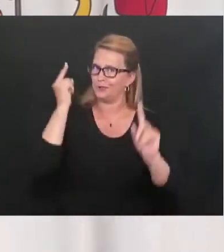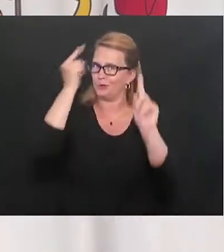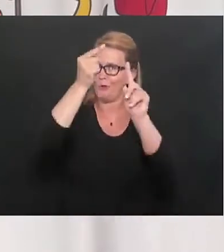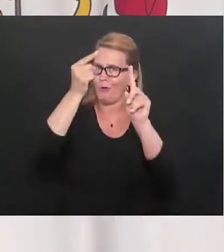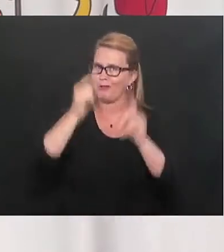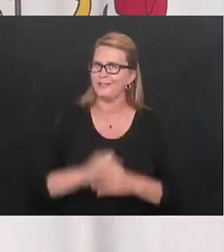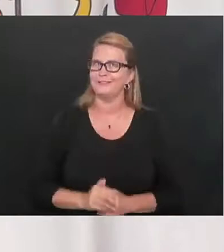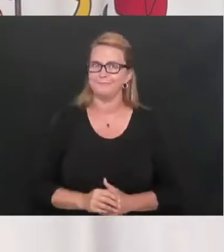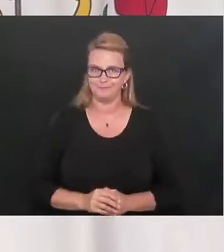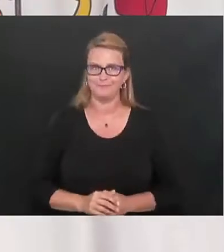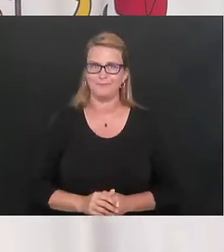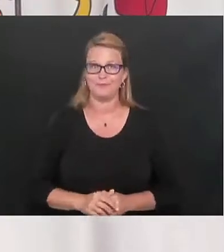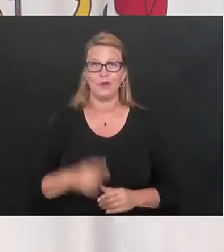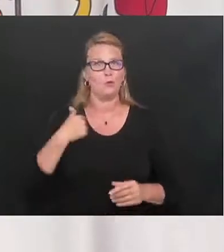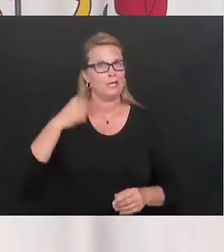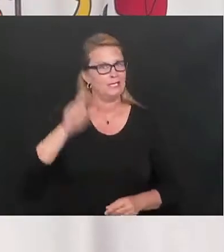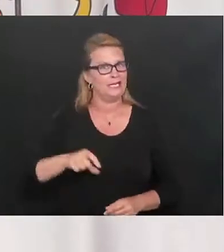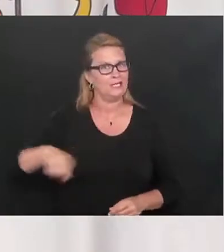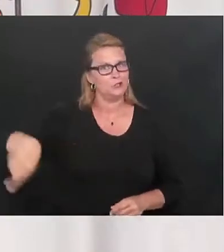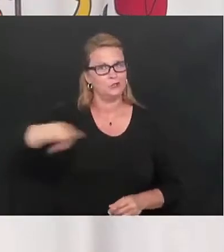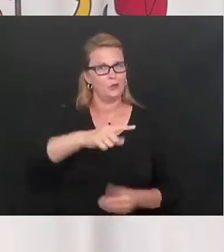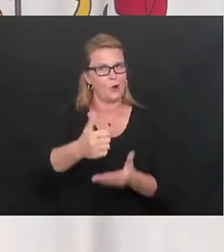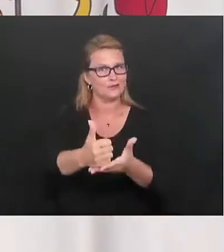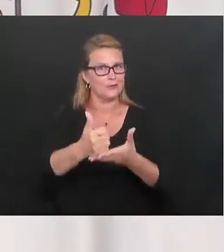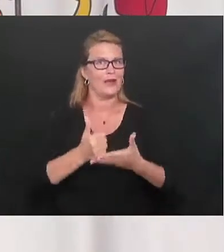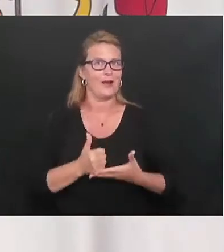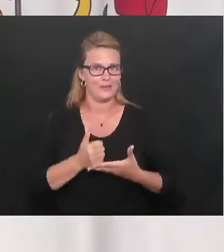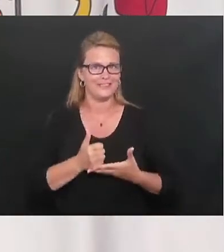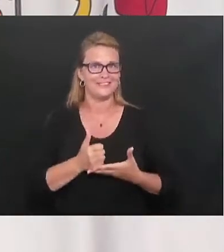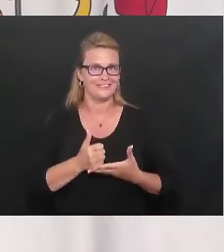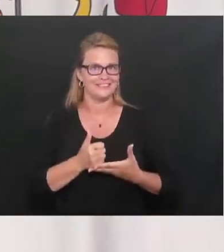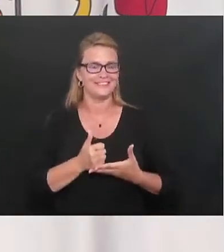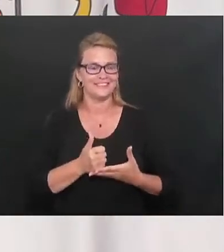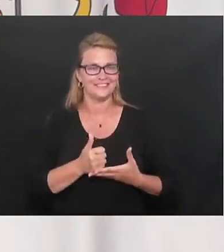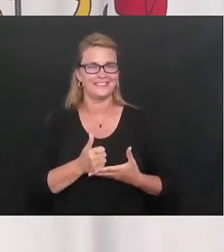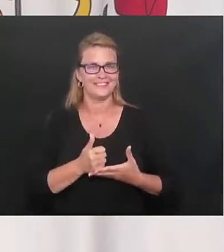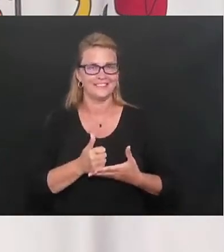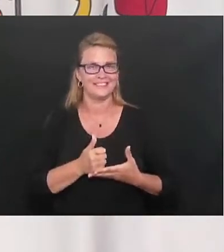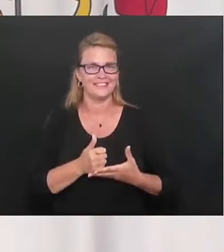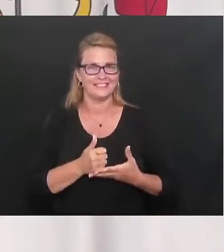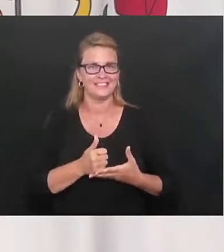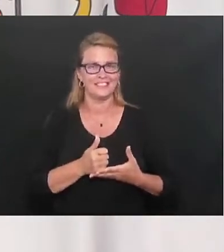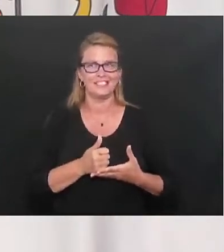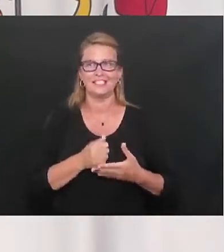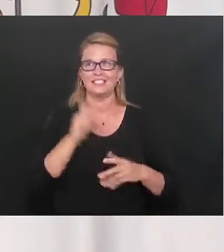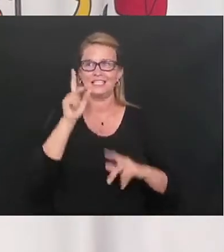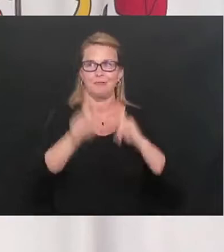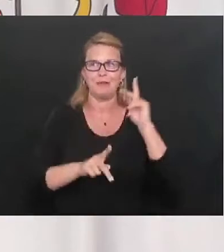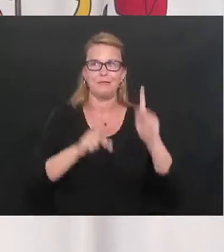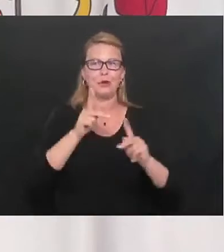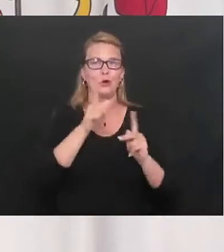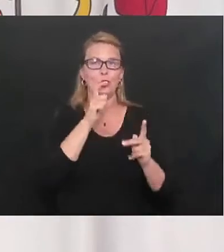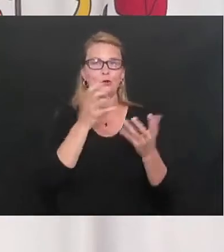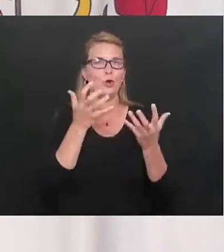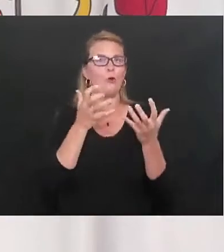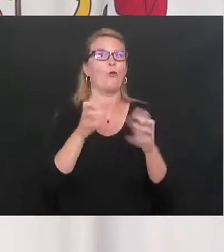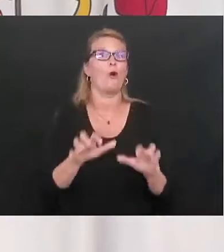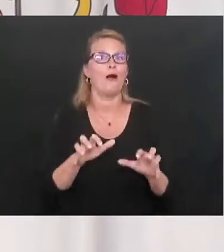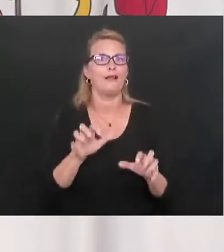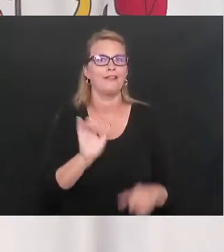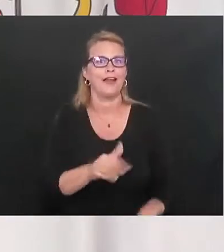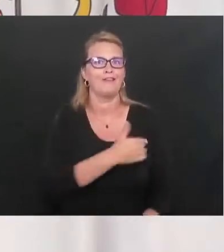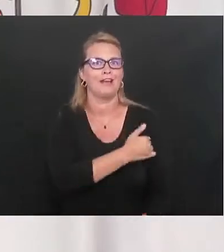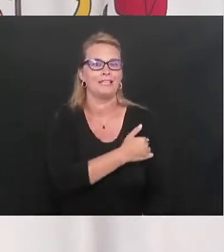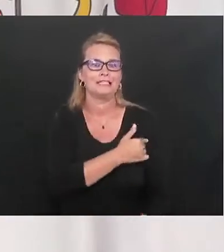can't get there without you helping us, and to get people, out of this mindset of I don't need to take a vaccine.